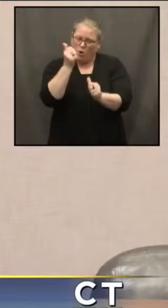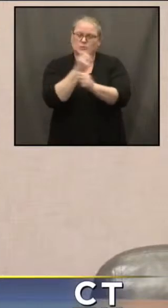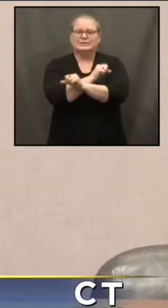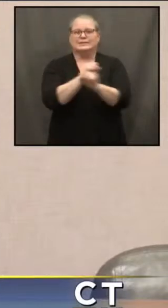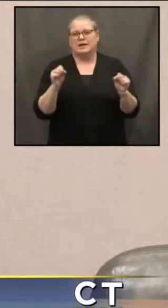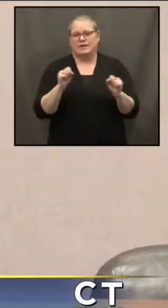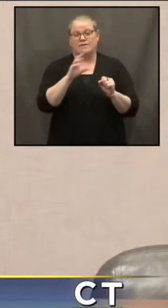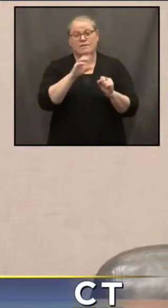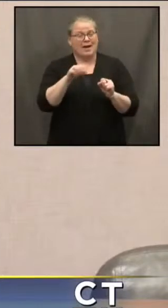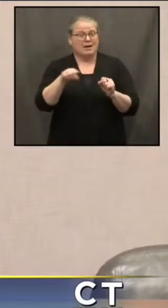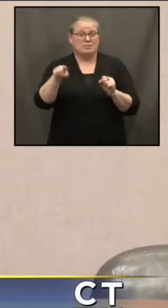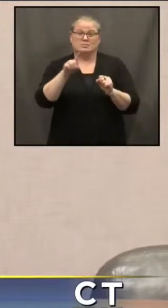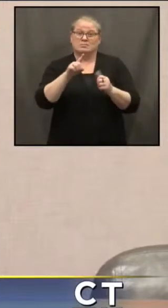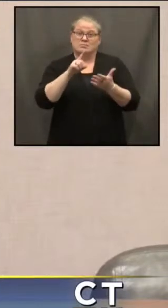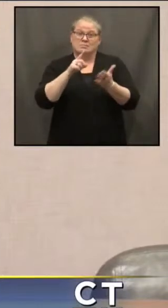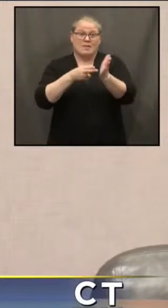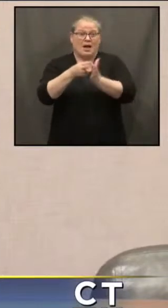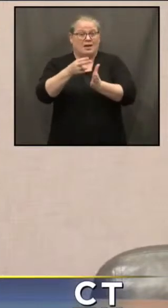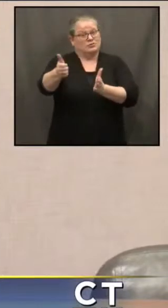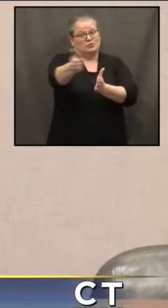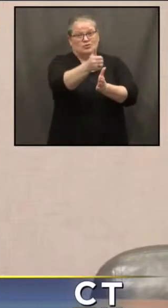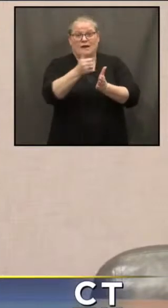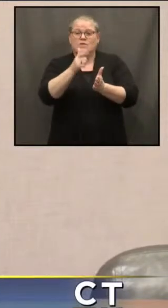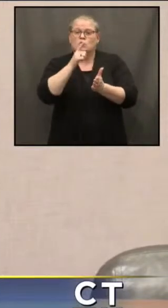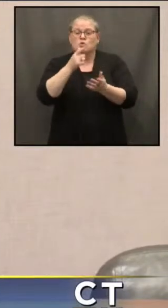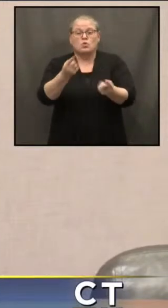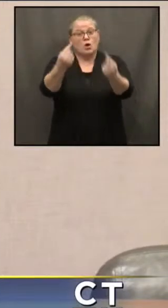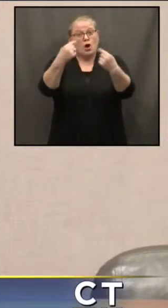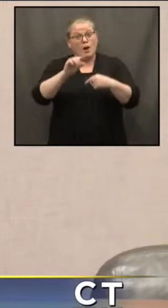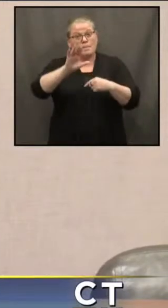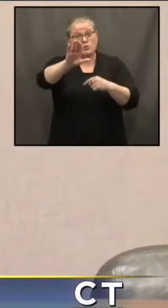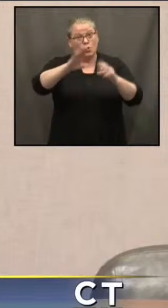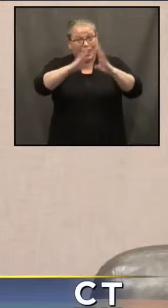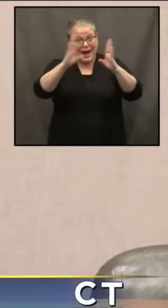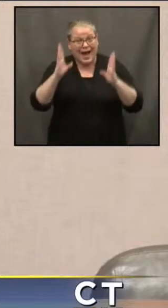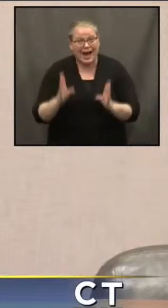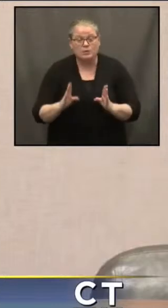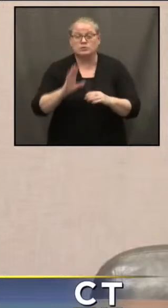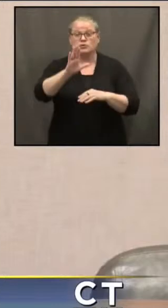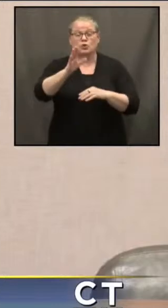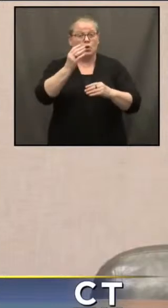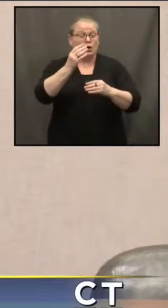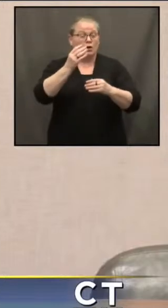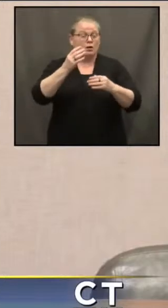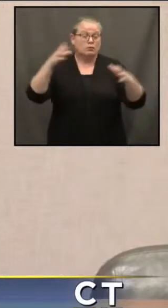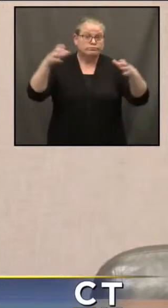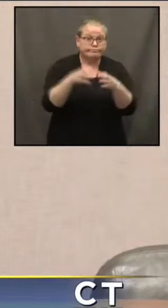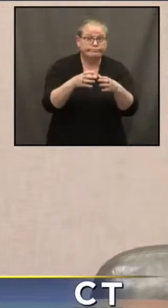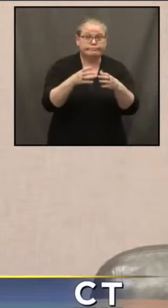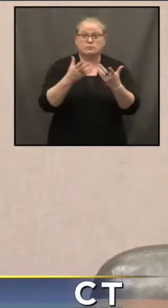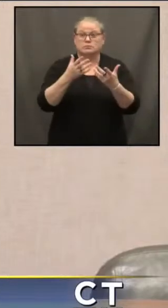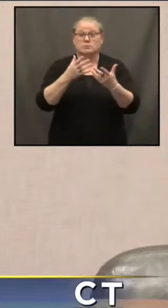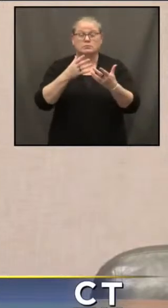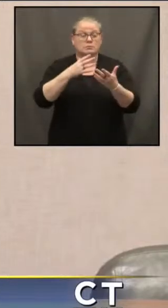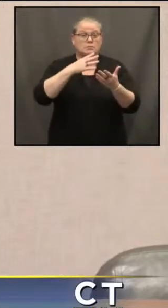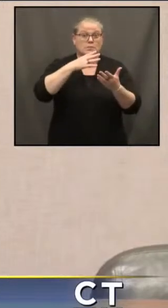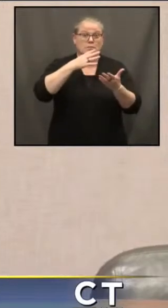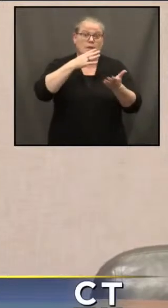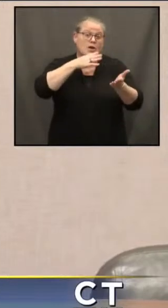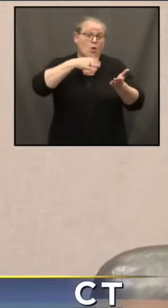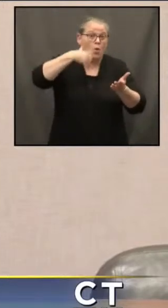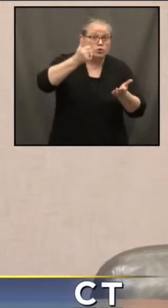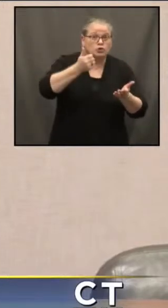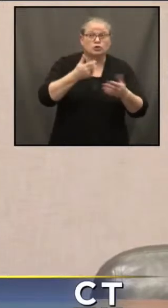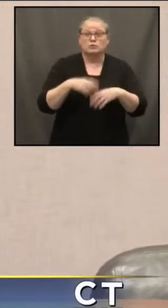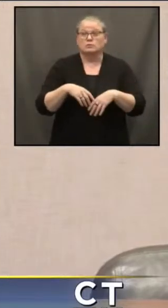risk level of those who are coming to your dinner, both at the older level, and then if there are young children who maybe are